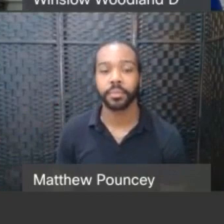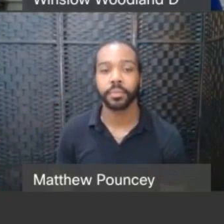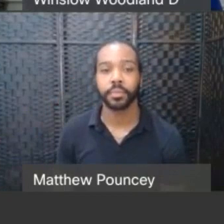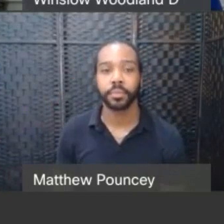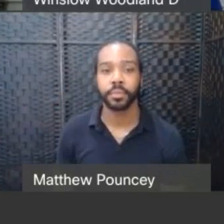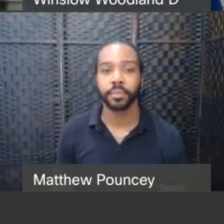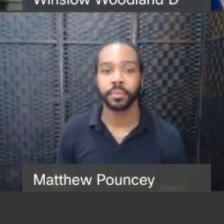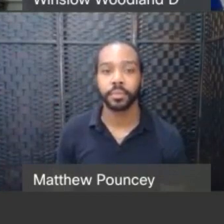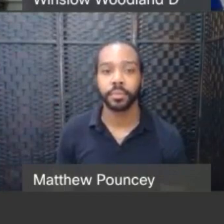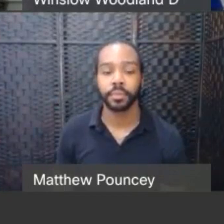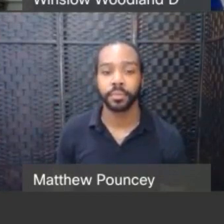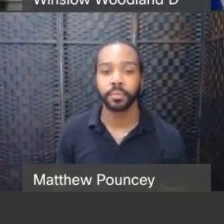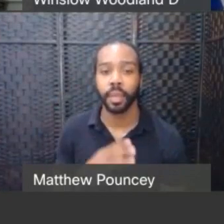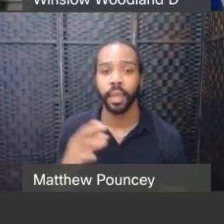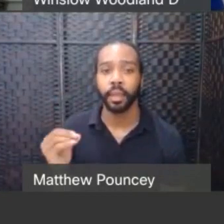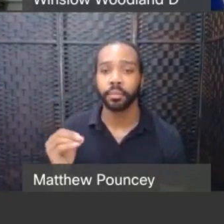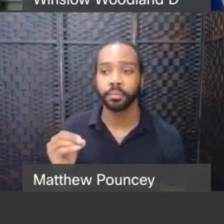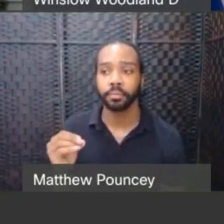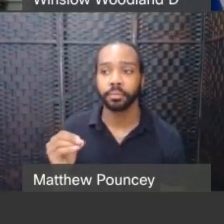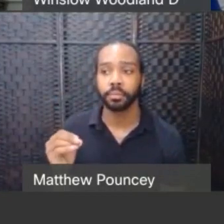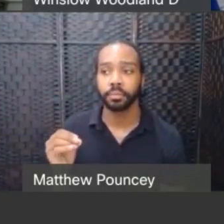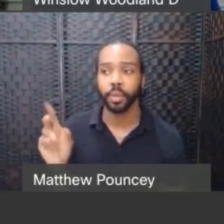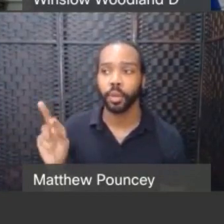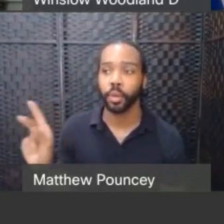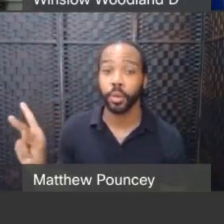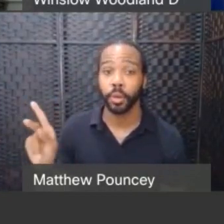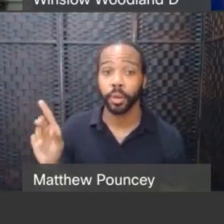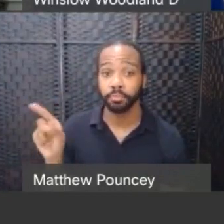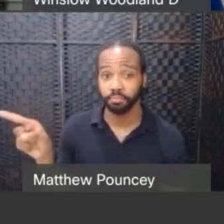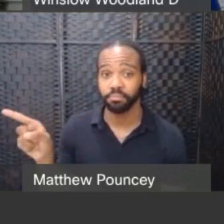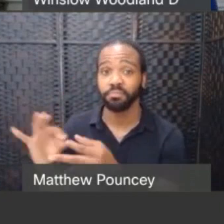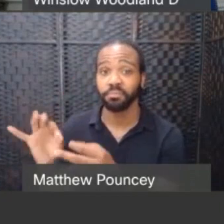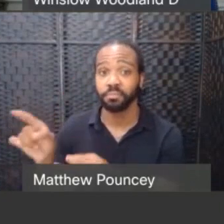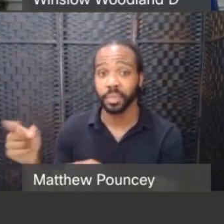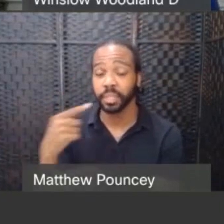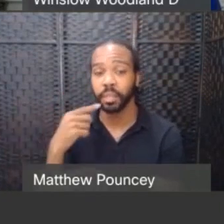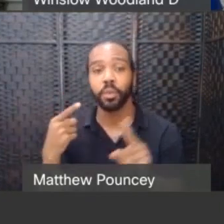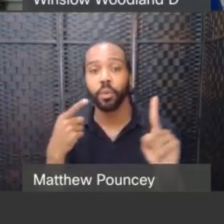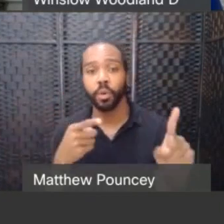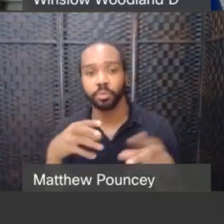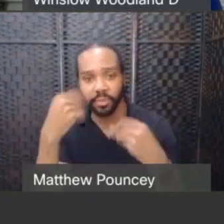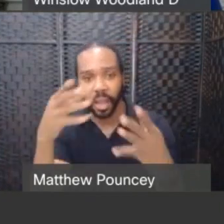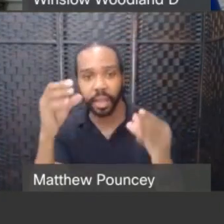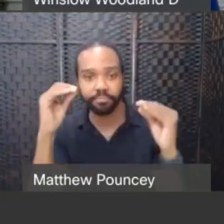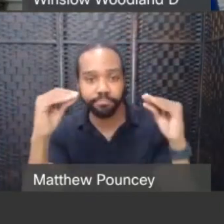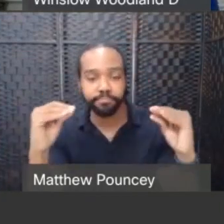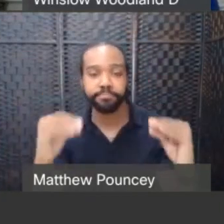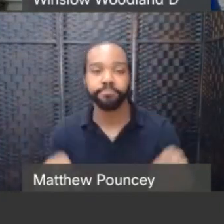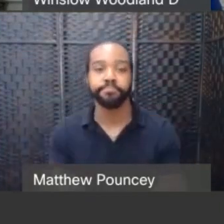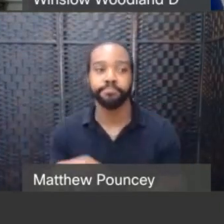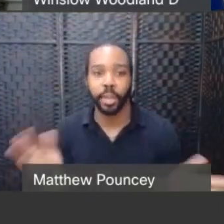And Deputy Kirk Dobson says, while the goal is to provide education and encouragement on the safety of the